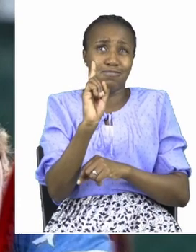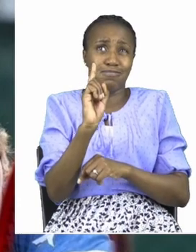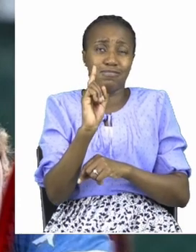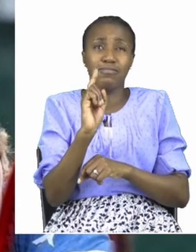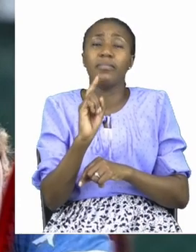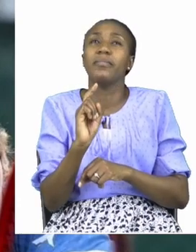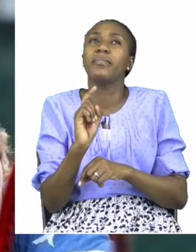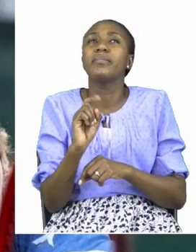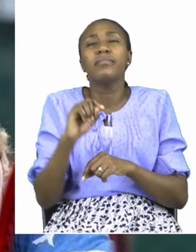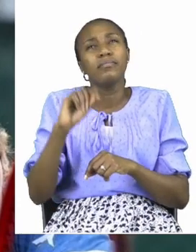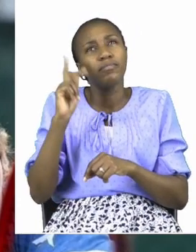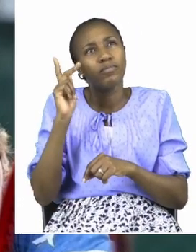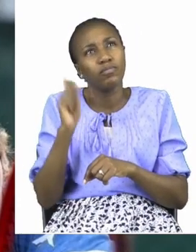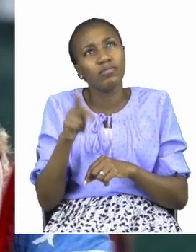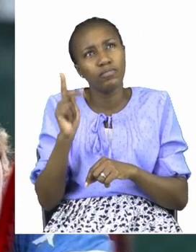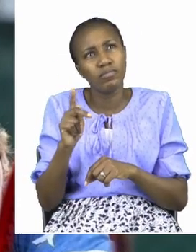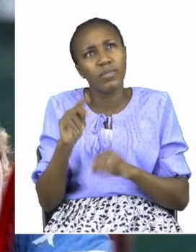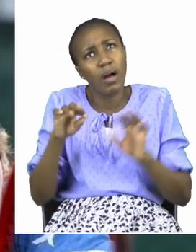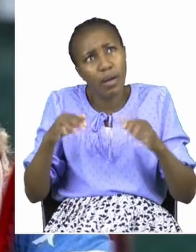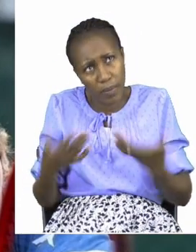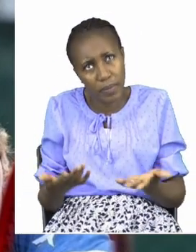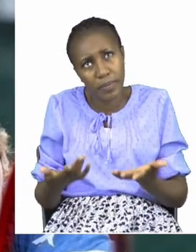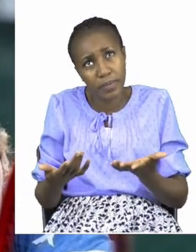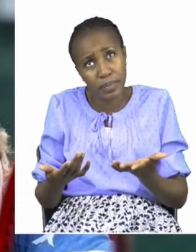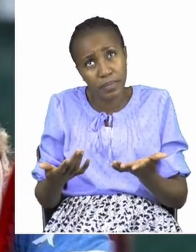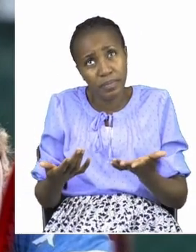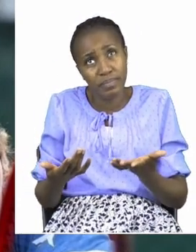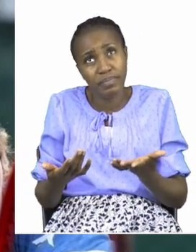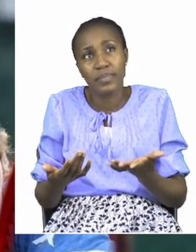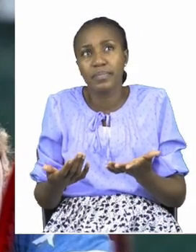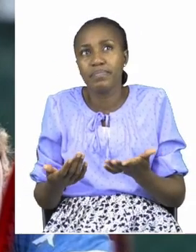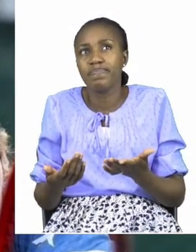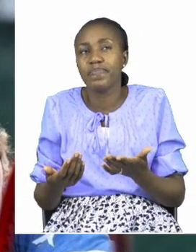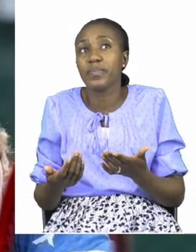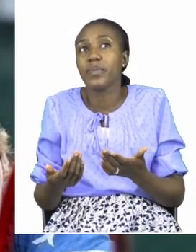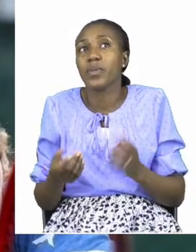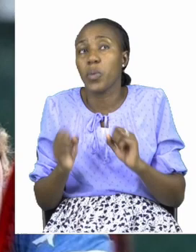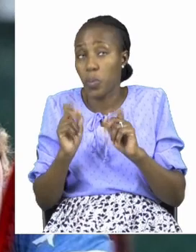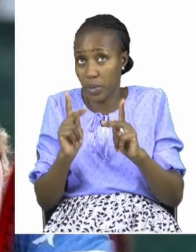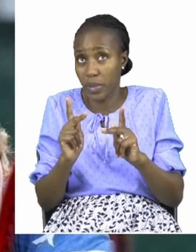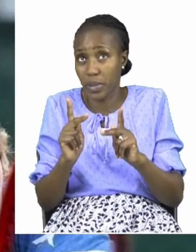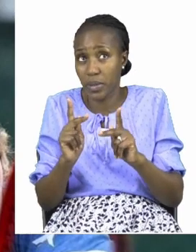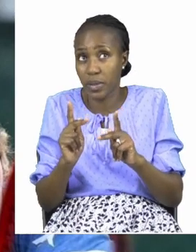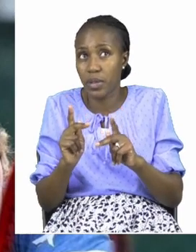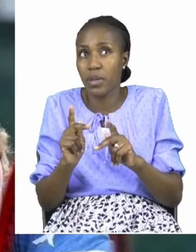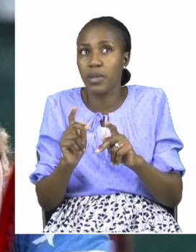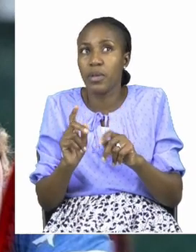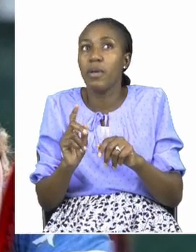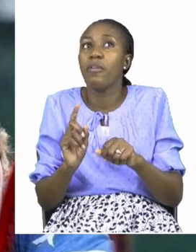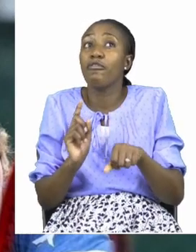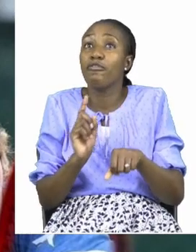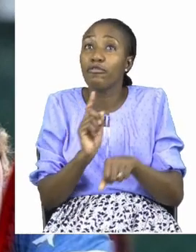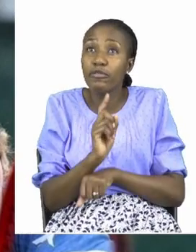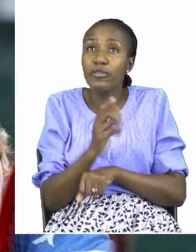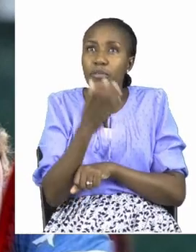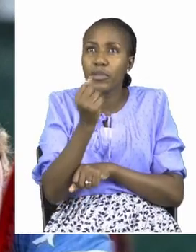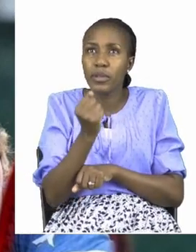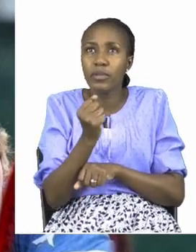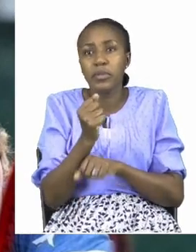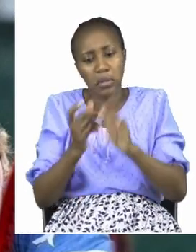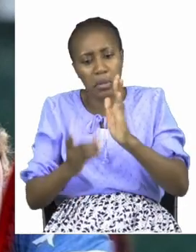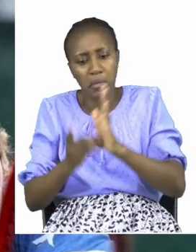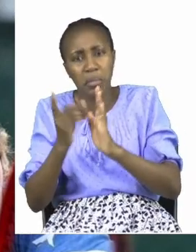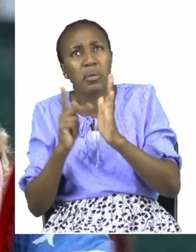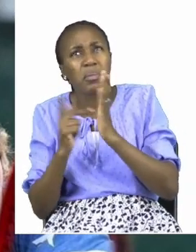And how do we do that? We do that through having a specific development program